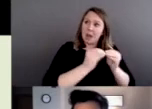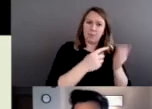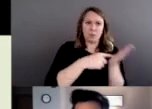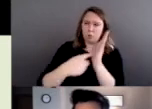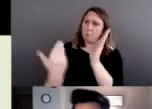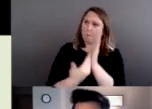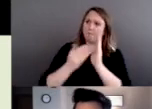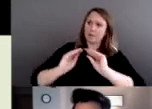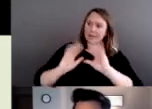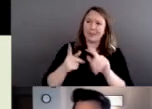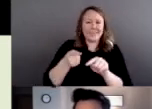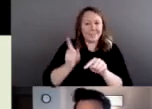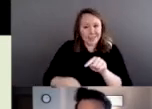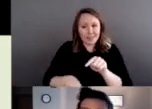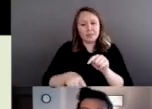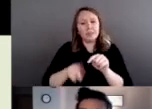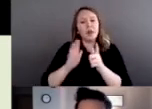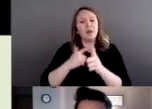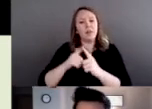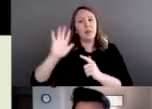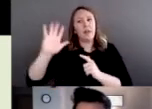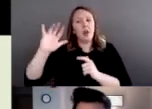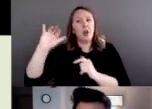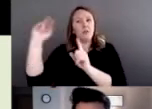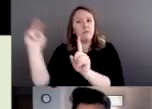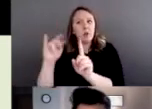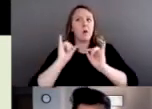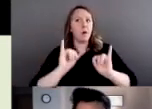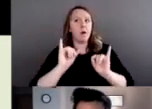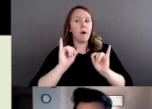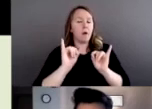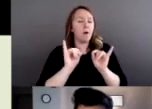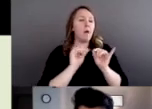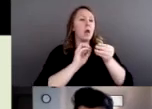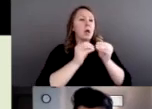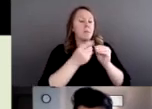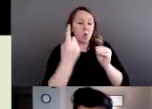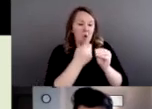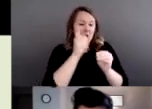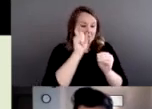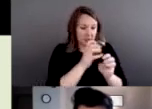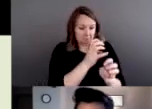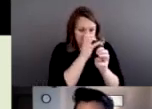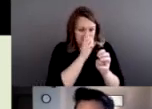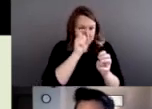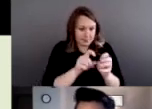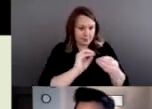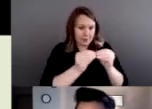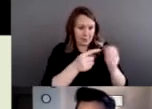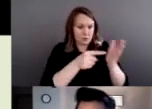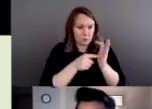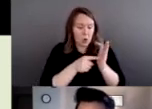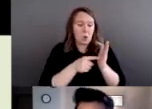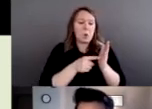of always needing these numbers, this quantitative data, and we can tell them that we have the